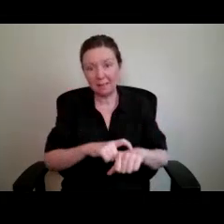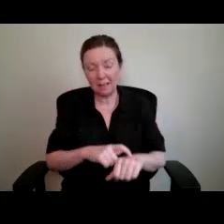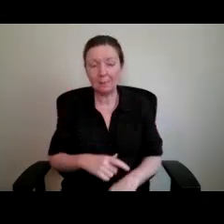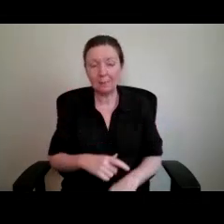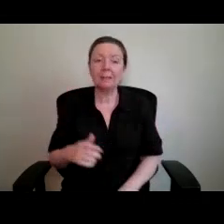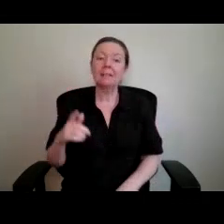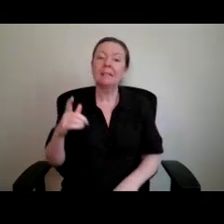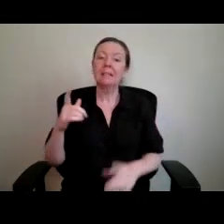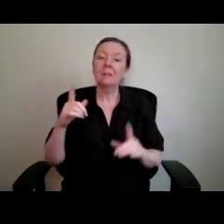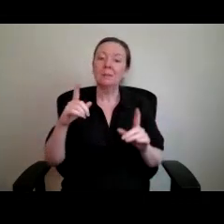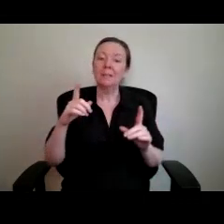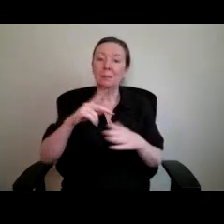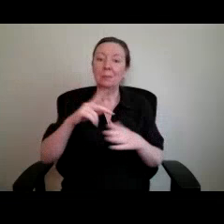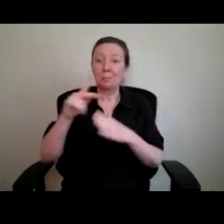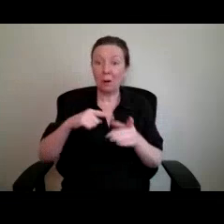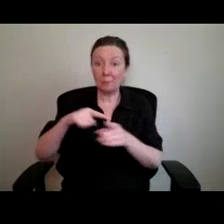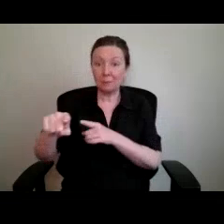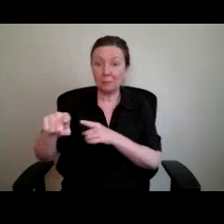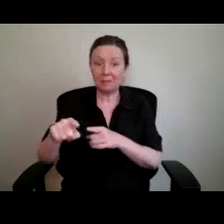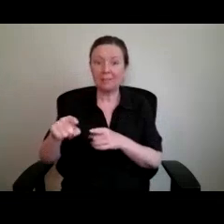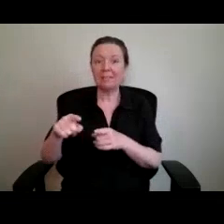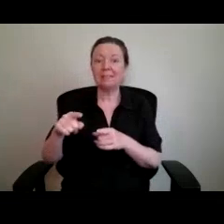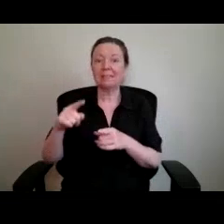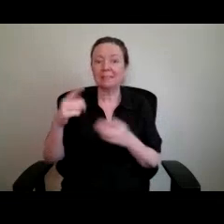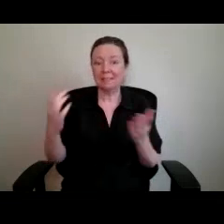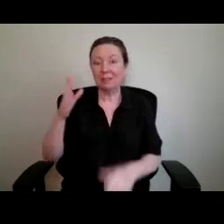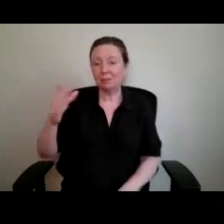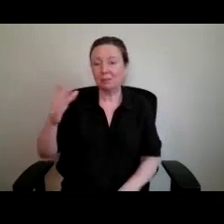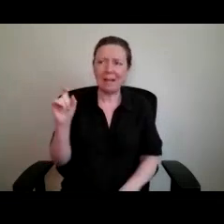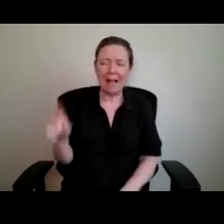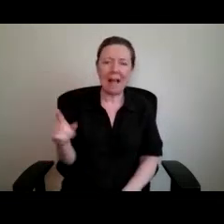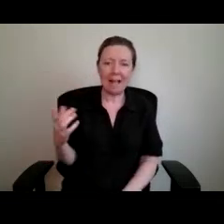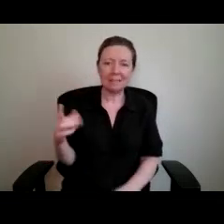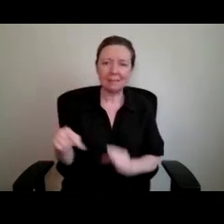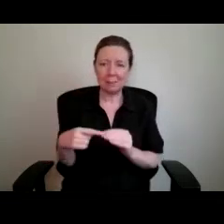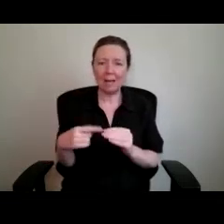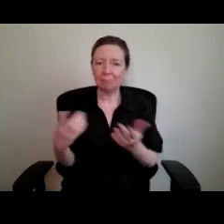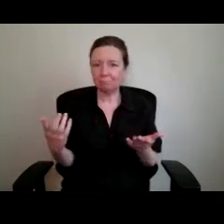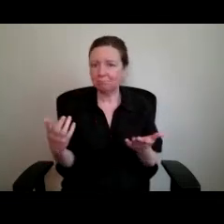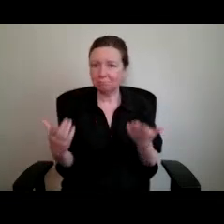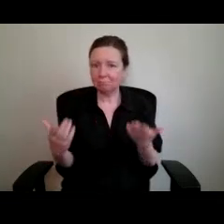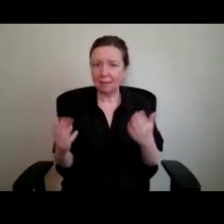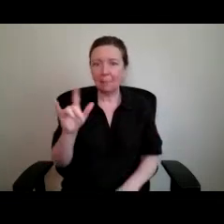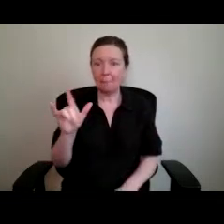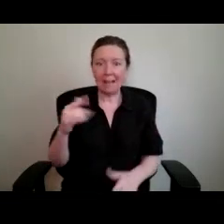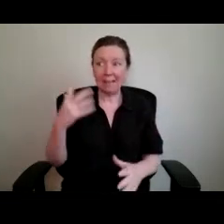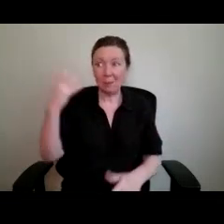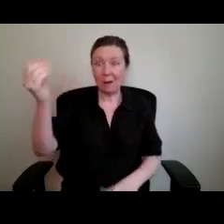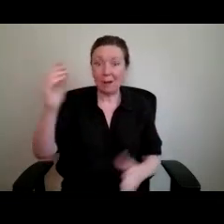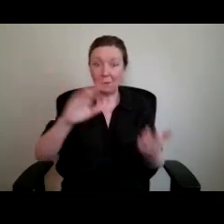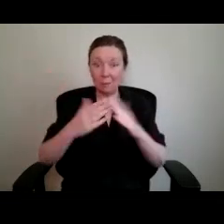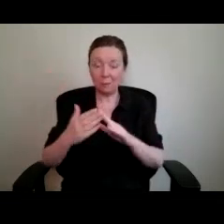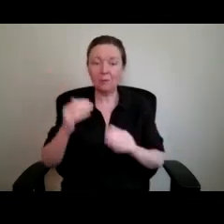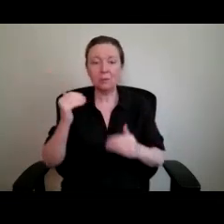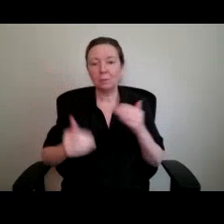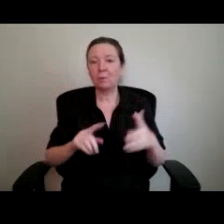program specialist here at Futures and asked him about going out in the community. So the process